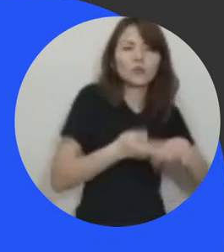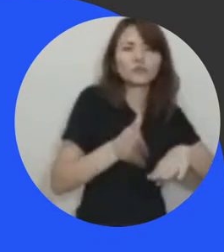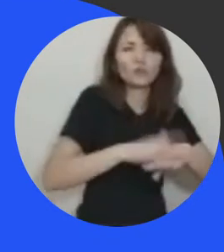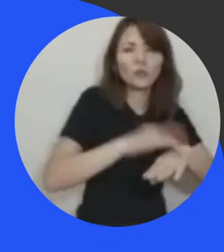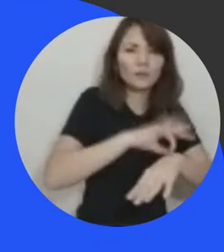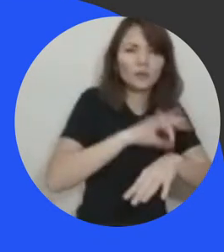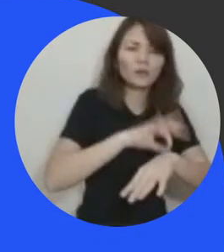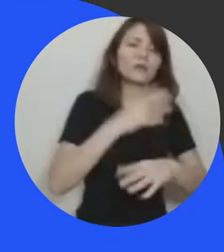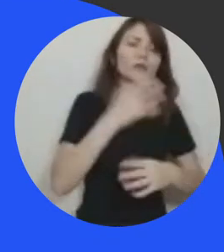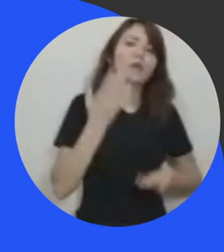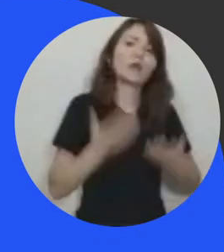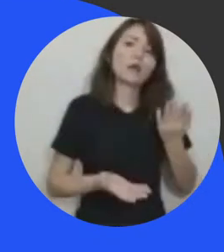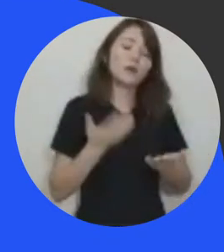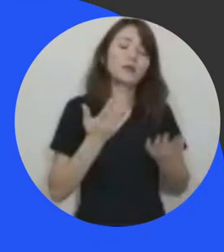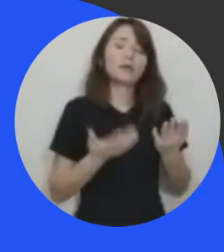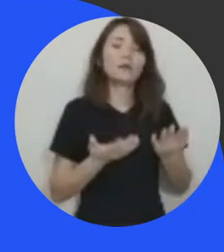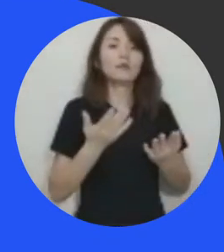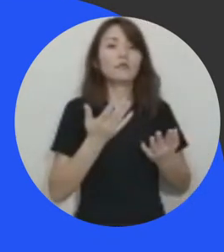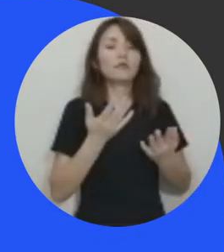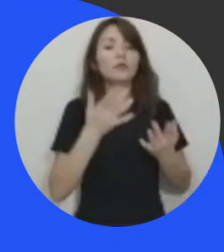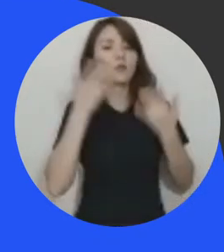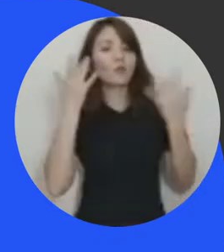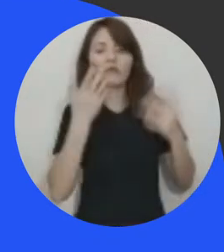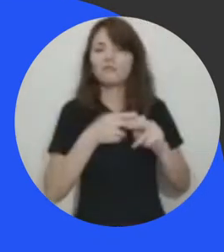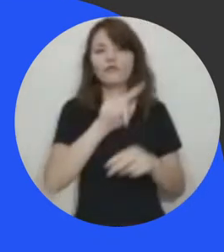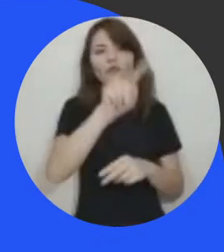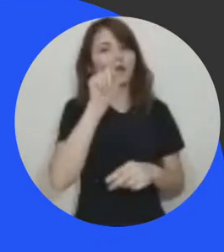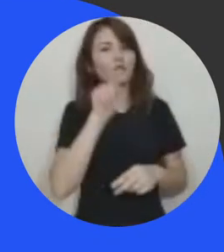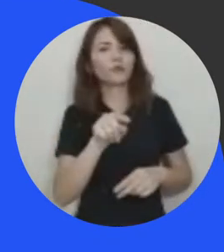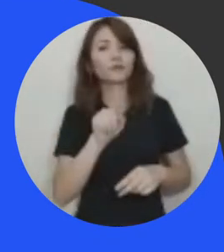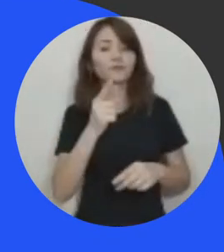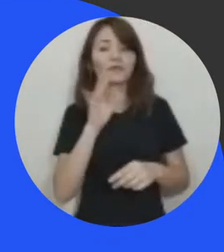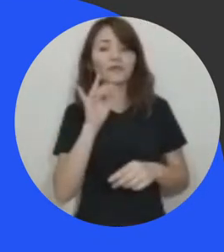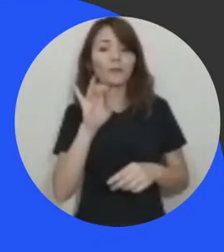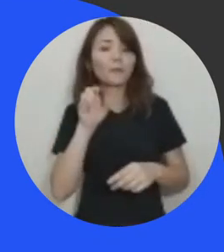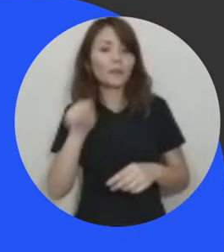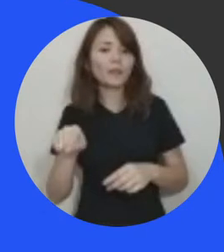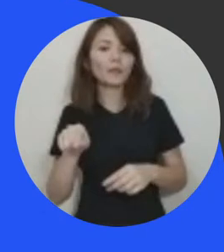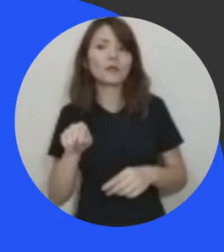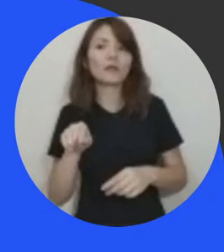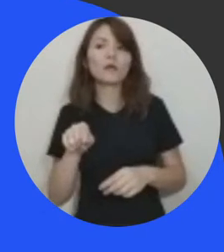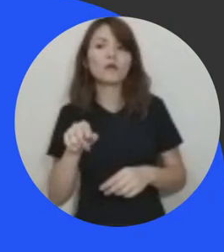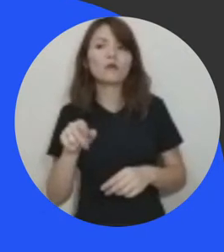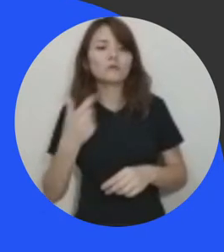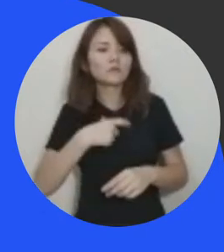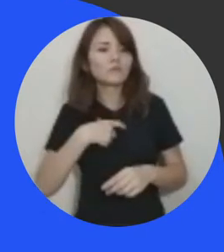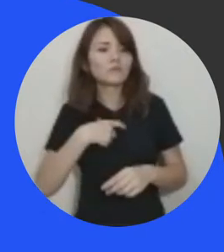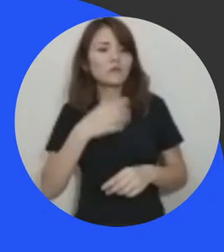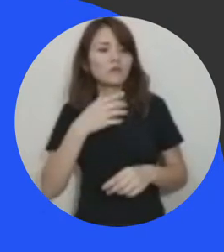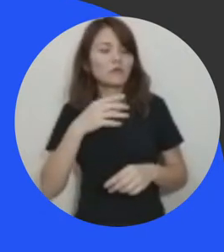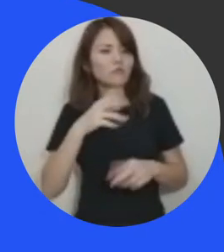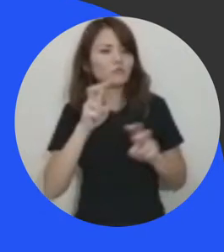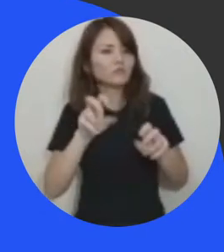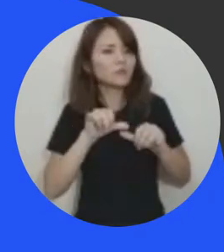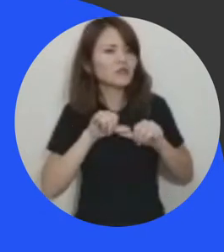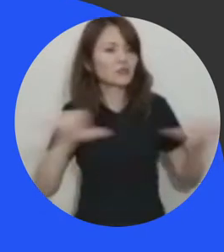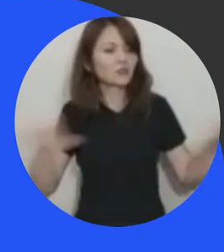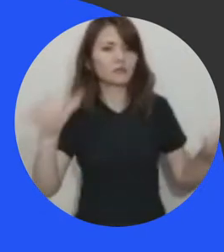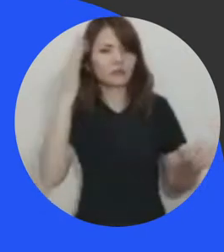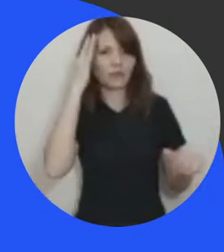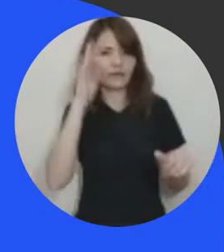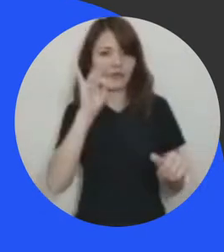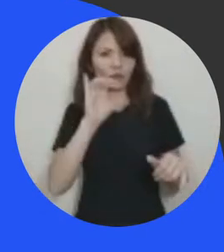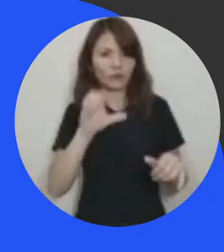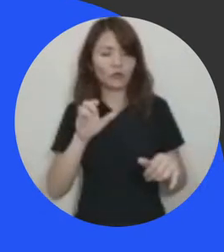own transmission. And then the last thing to emphasize is that the best way to deal with SARS-CoV-2 is to